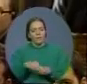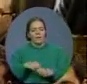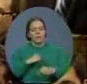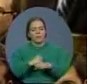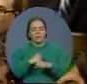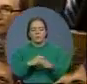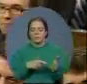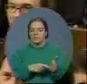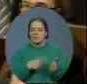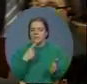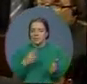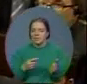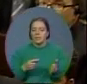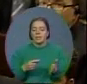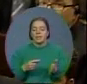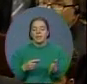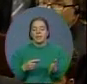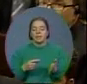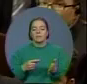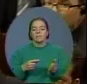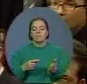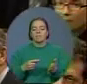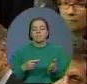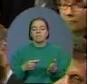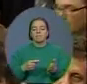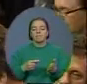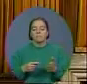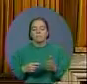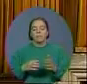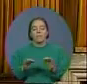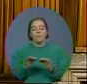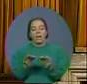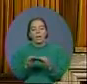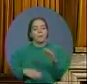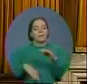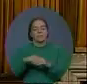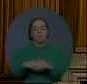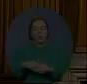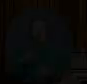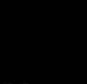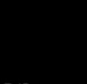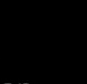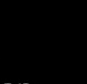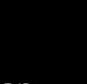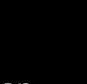Corporations can contribute. That's against the law. He should stop. The Honourable...